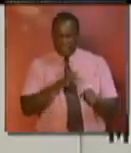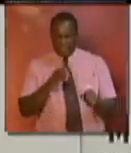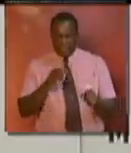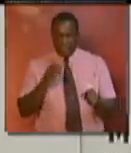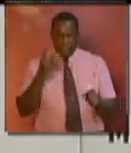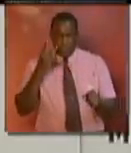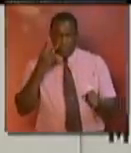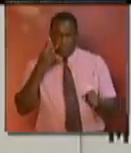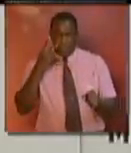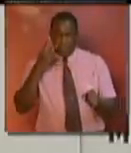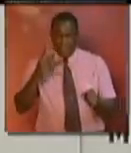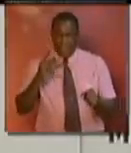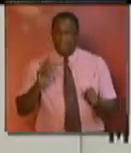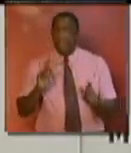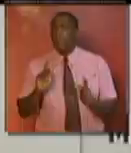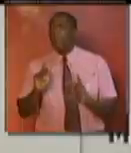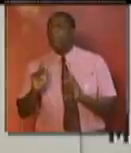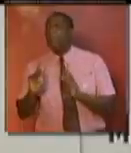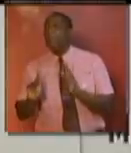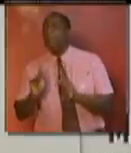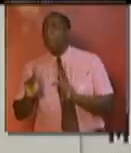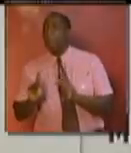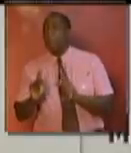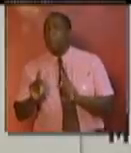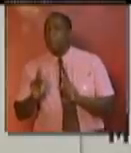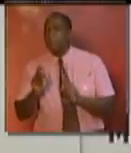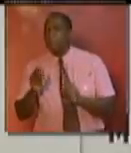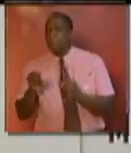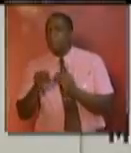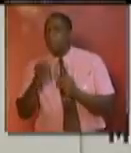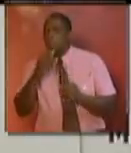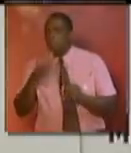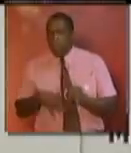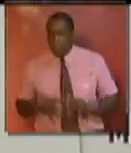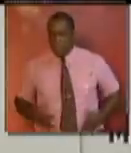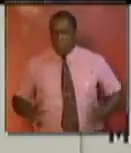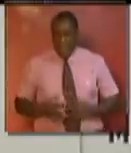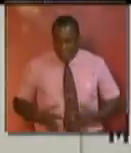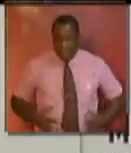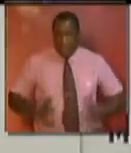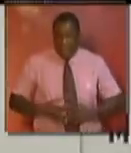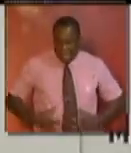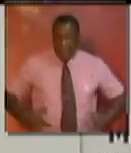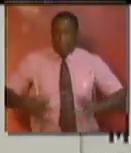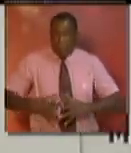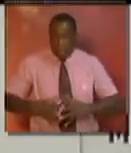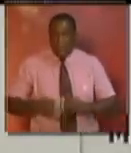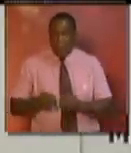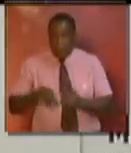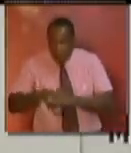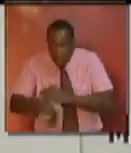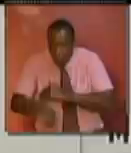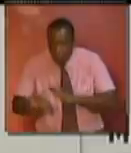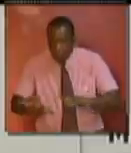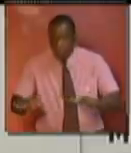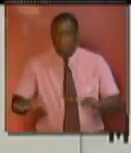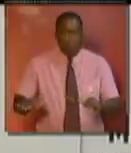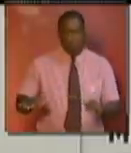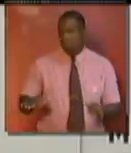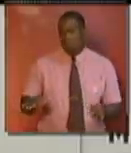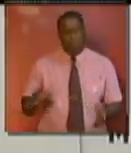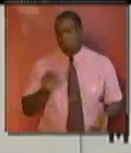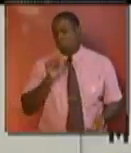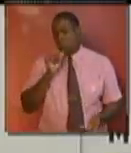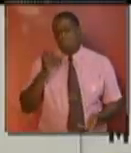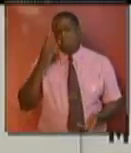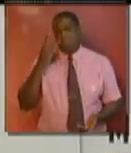of births in Trinidad and Tobago. I have statistics just up to January 2021, and it's actually